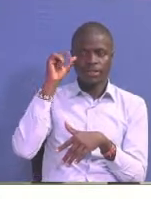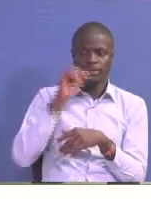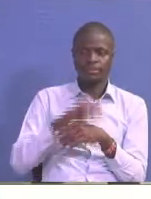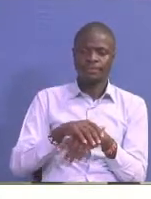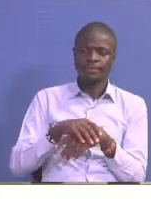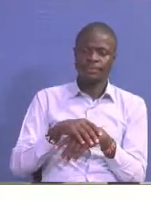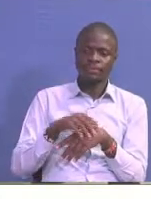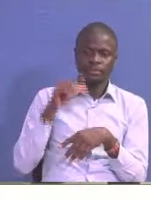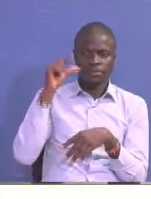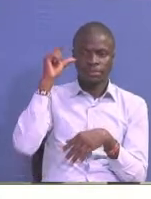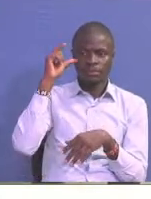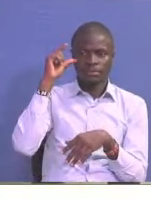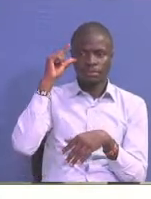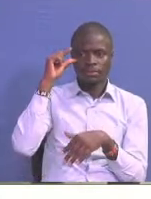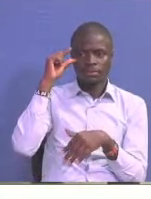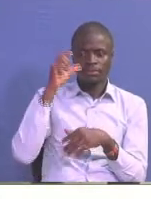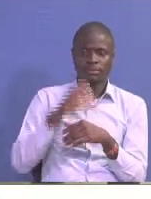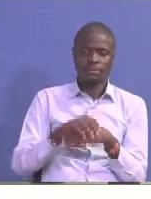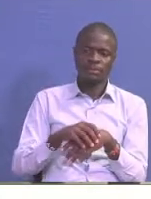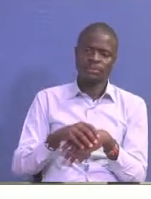China,